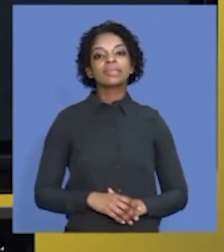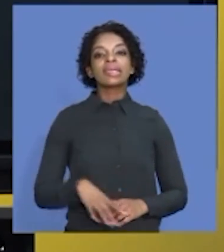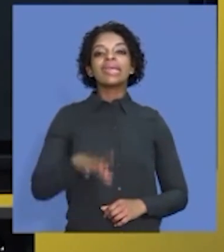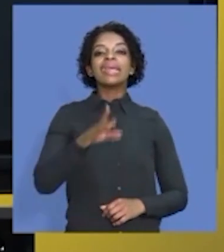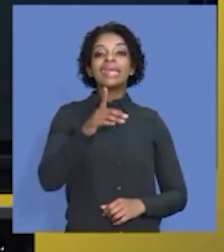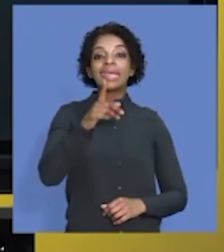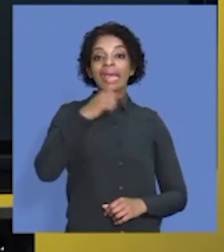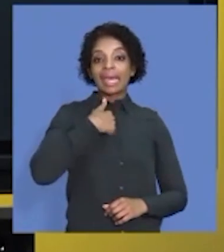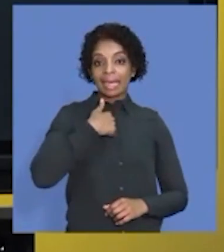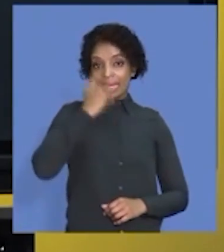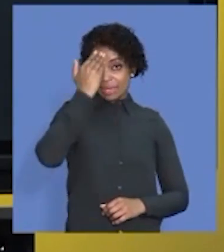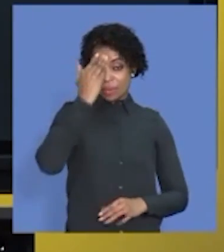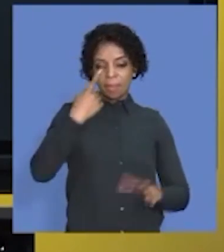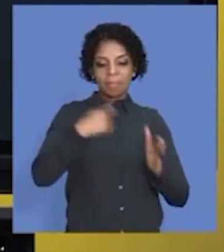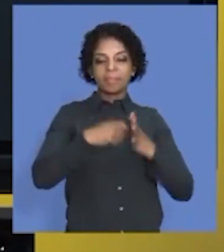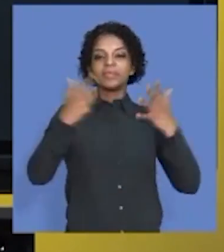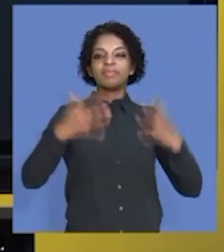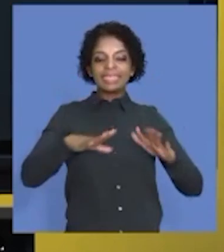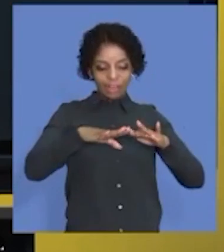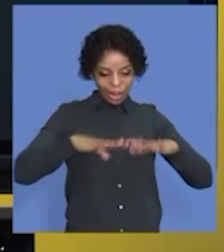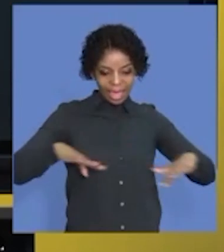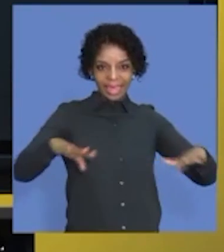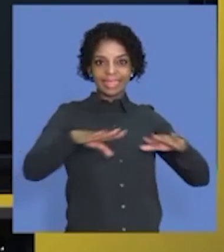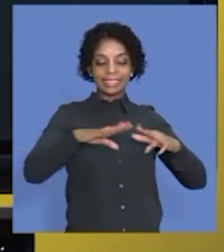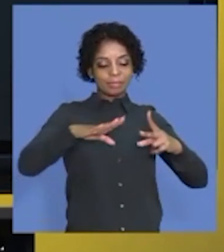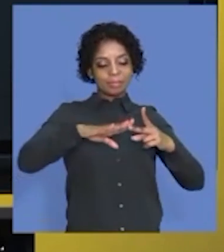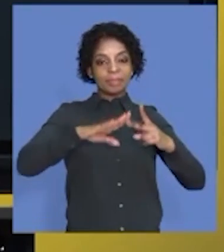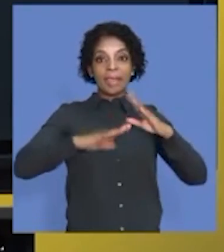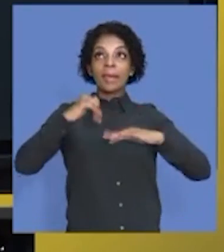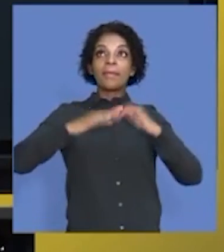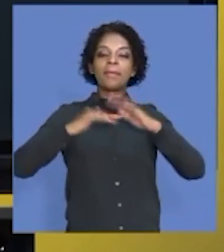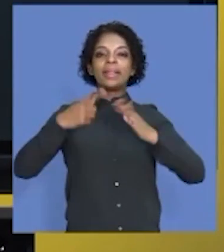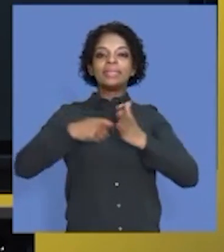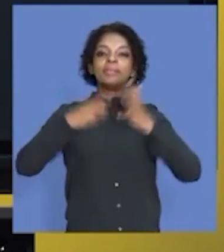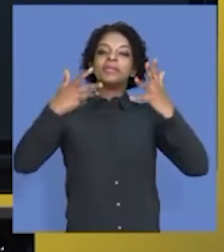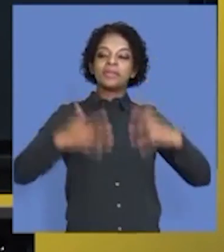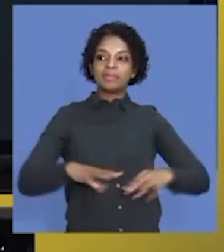I purchased additional land and buildings to the value of